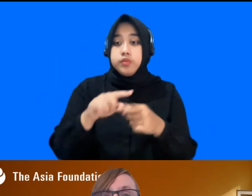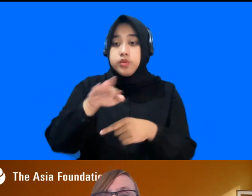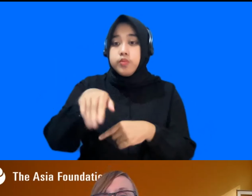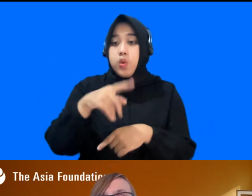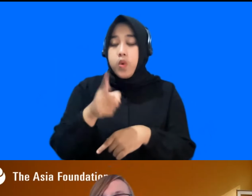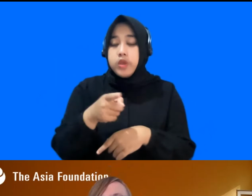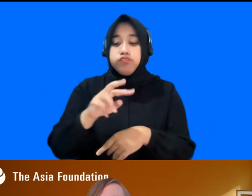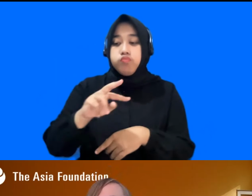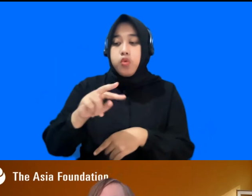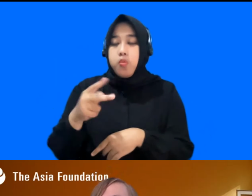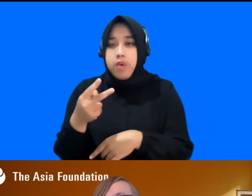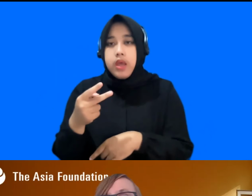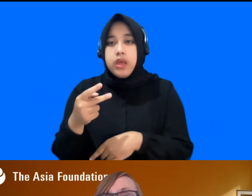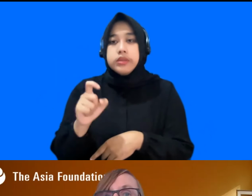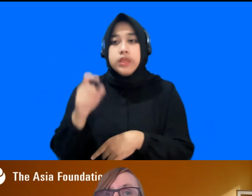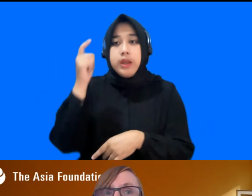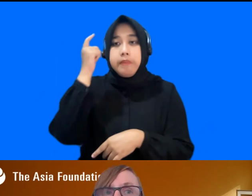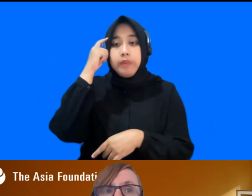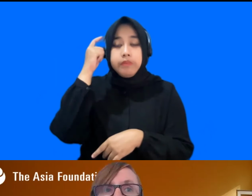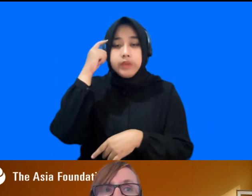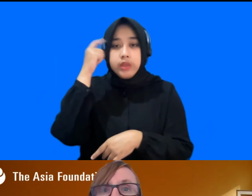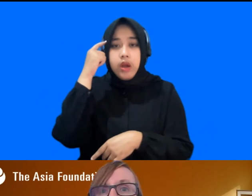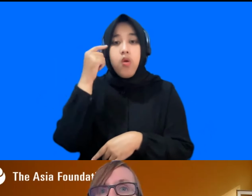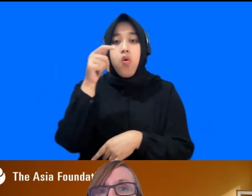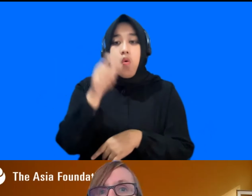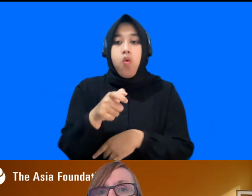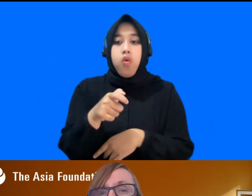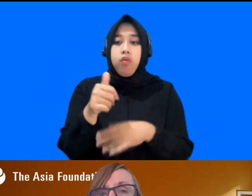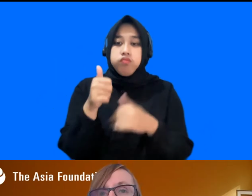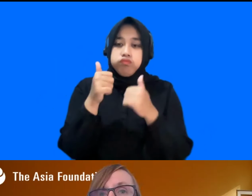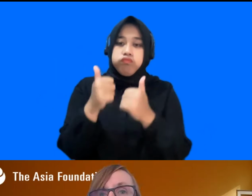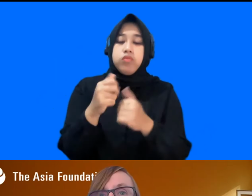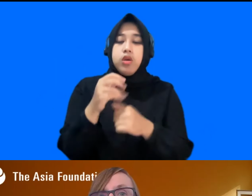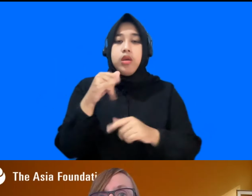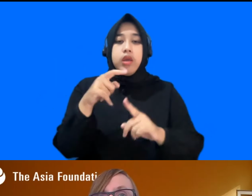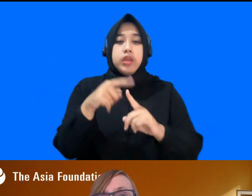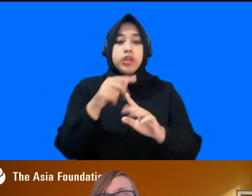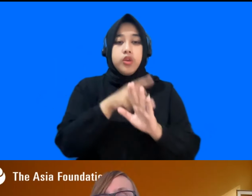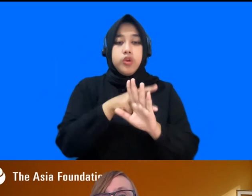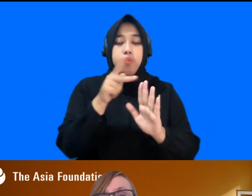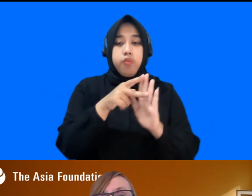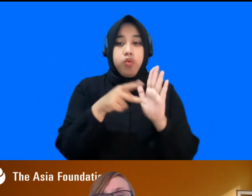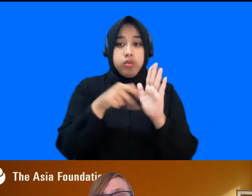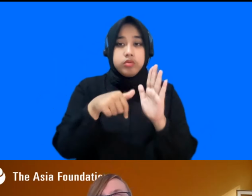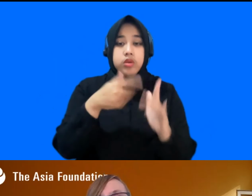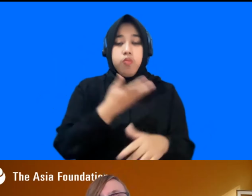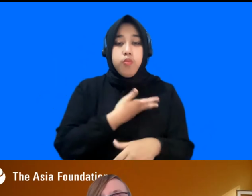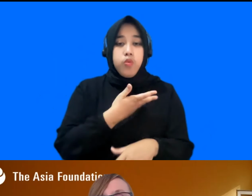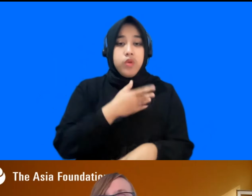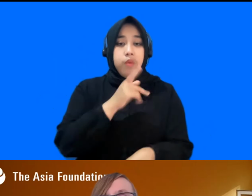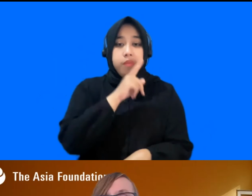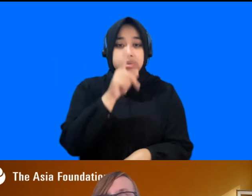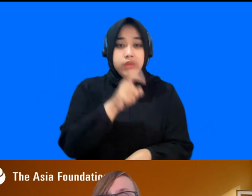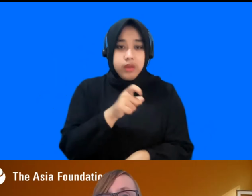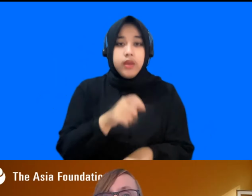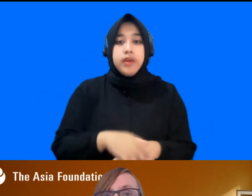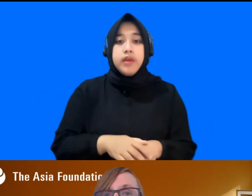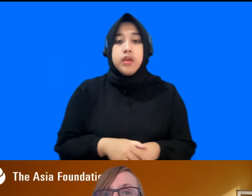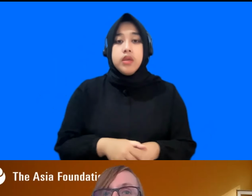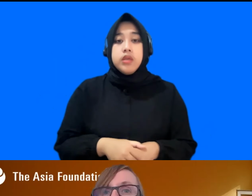And actually, this relates to a question that I had, which is I would love to hear from you, Ben, about when you mentioned those tools, you gave us a few examples of